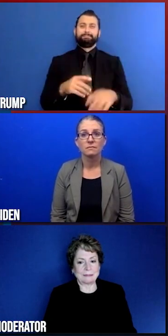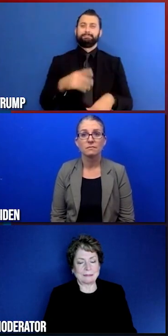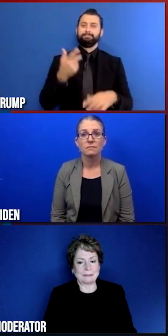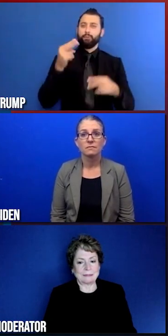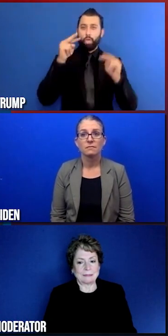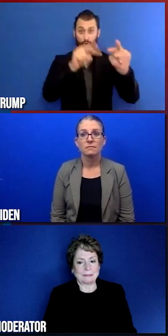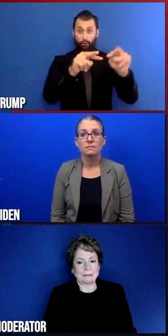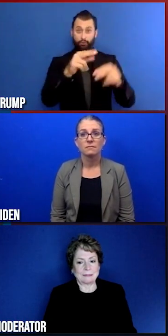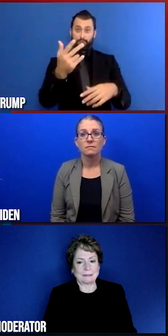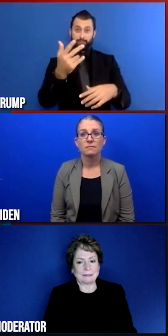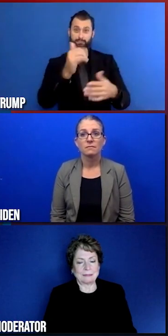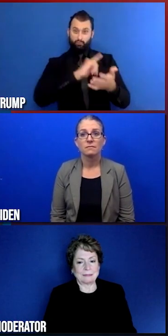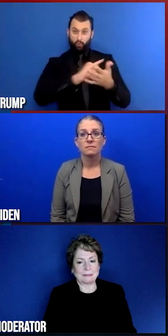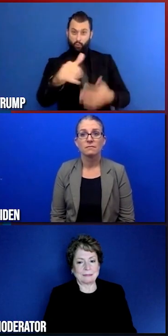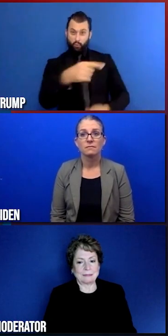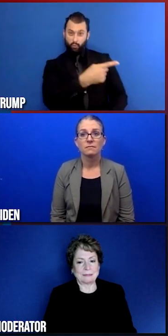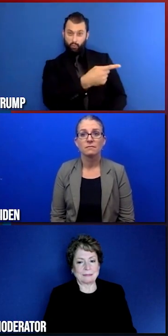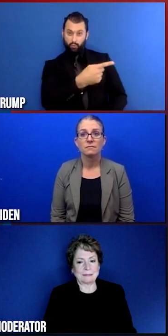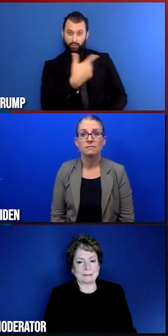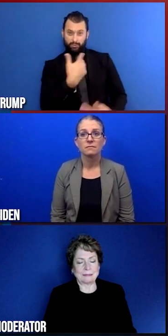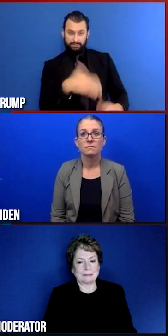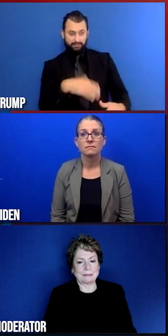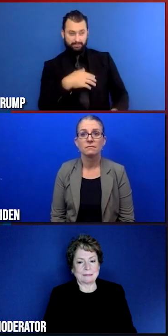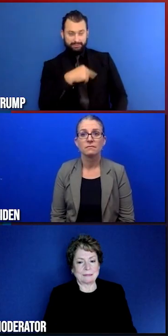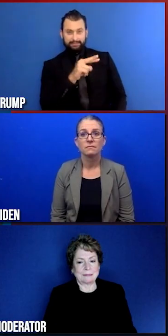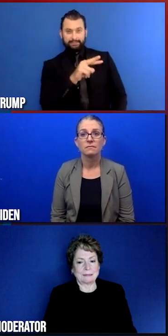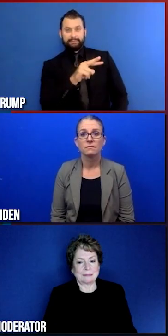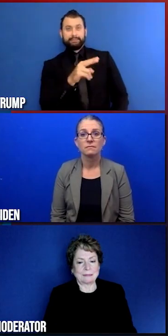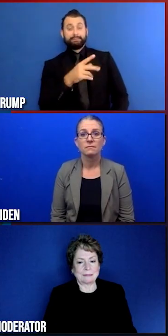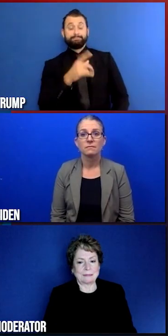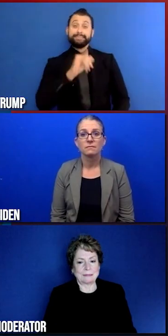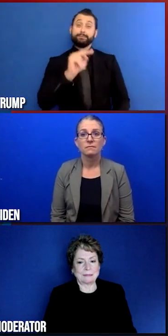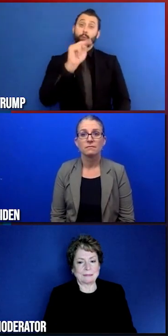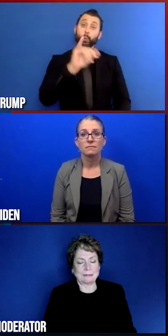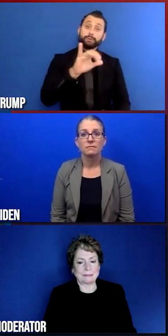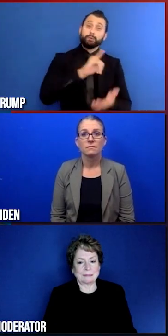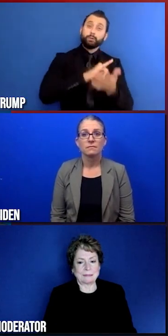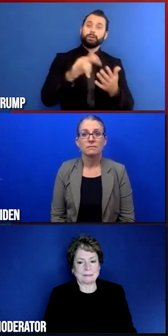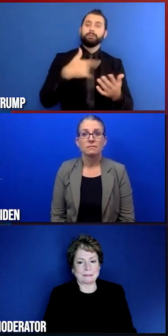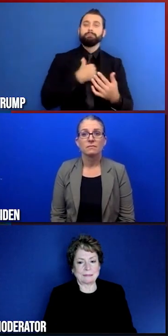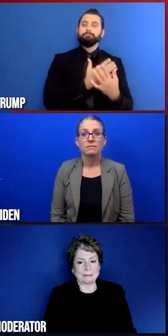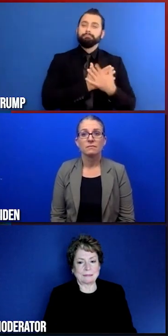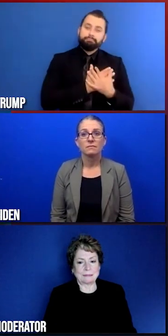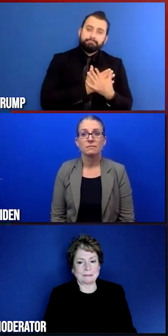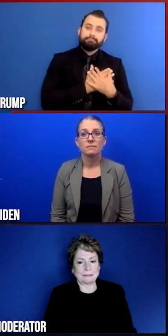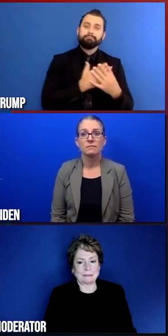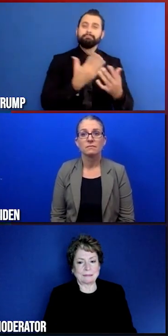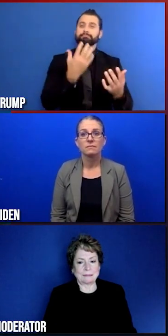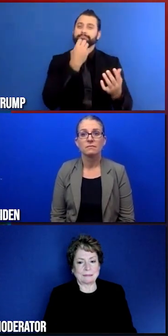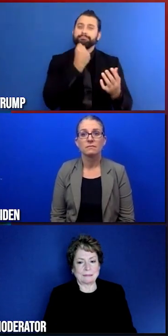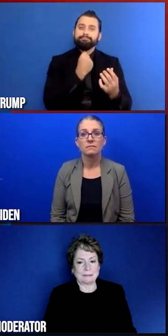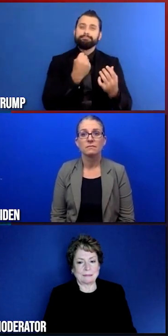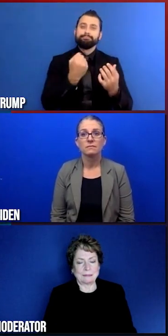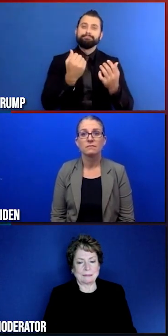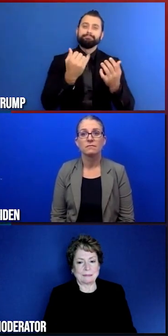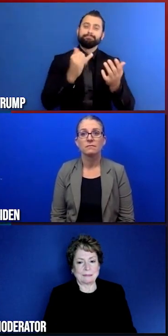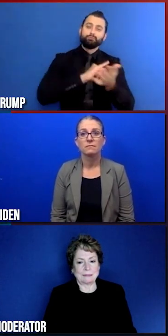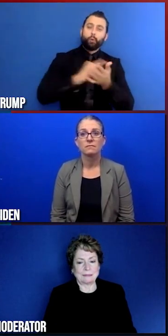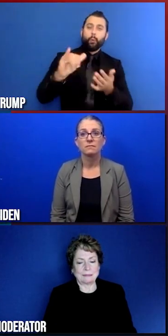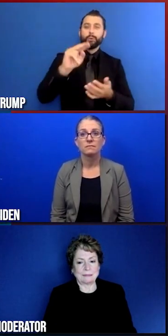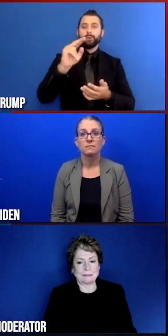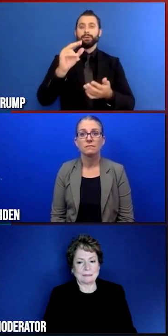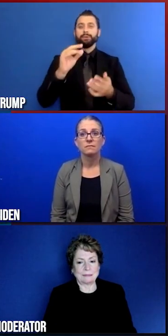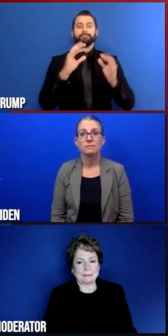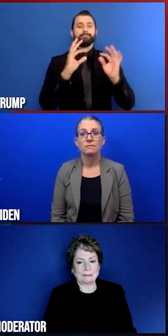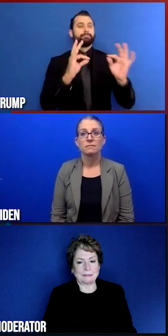to my wonderful city for so many years. I loved it. It was vibrant. It's dying. Everyone's leaving New York. Take a look at what